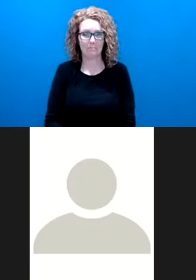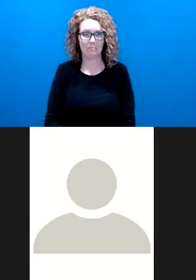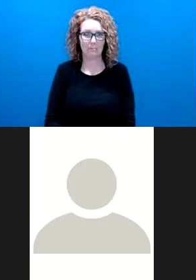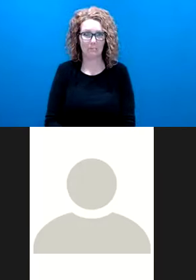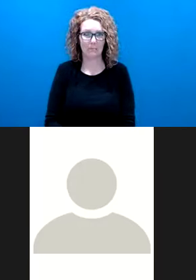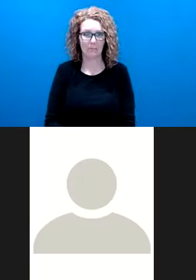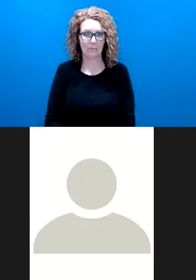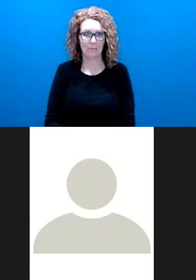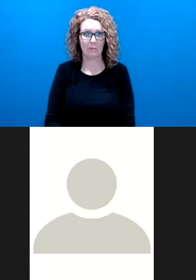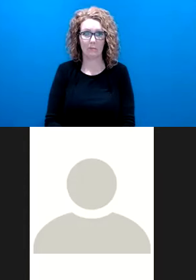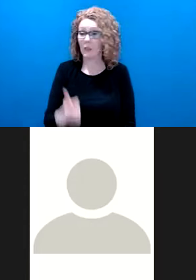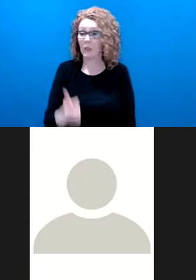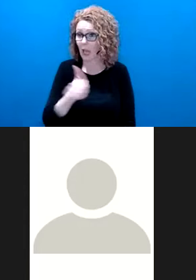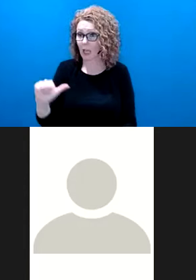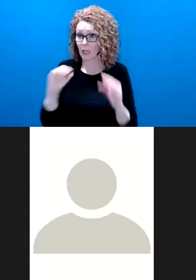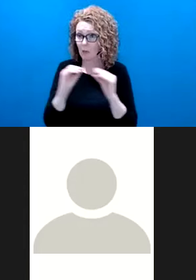Does anyone else have any